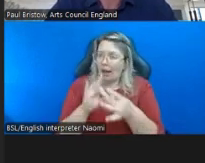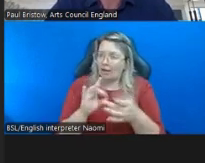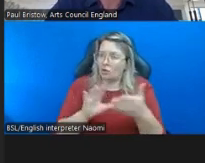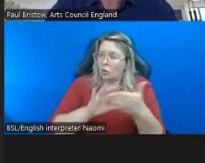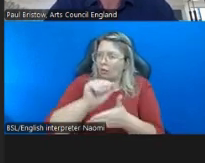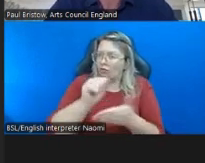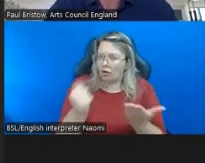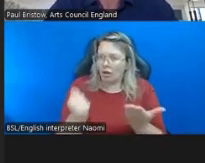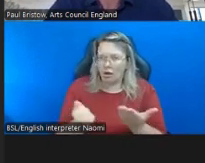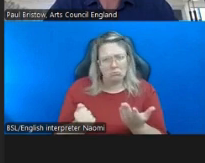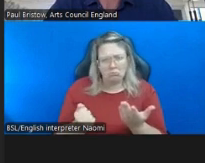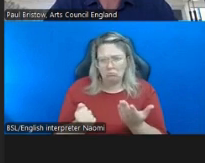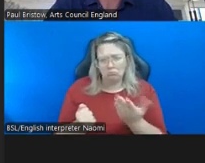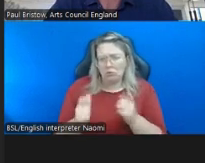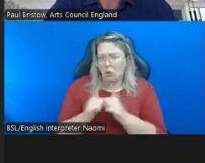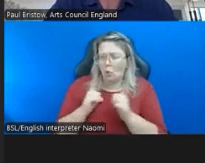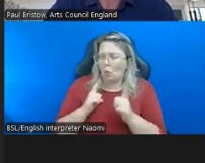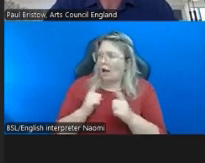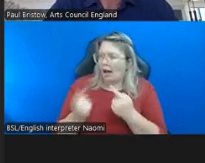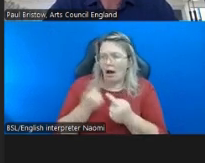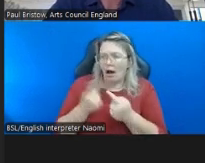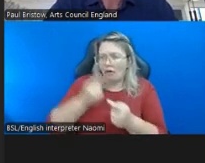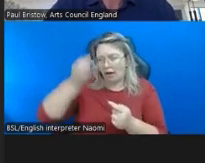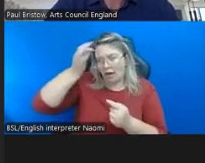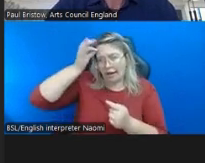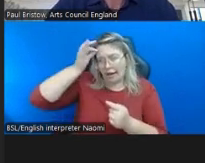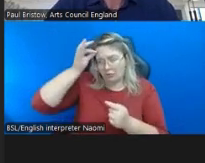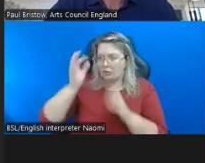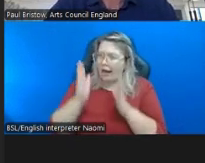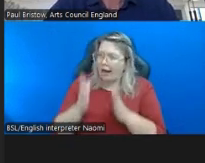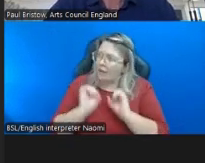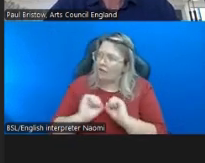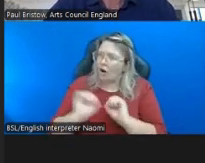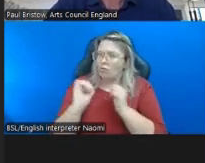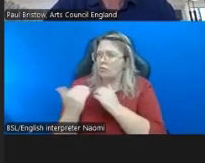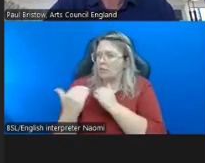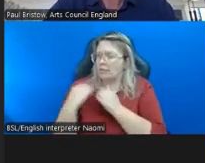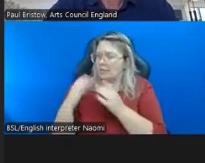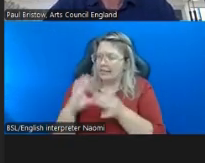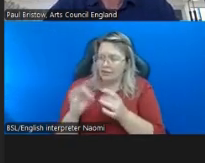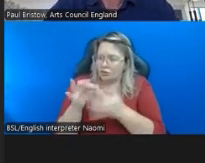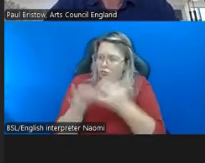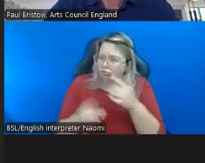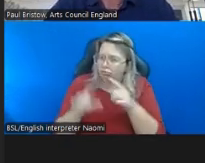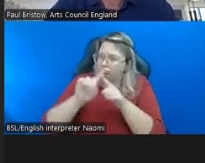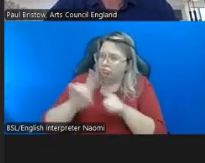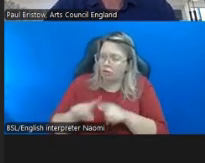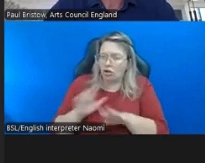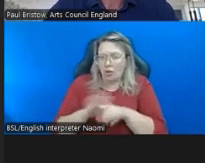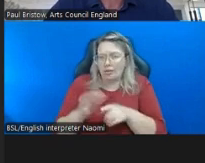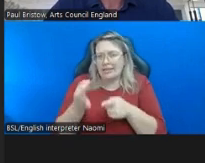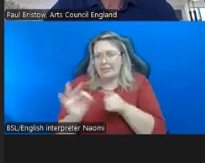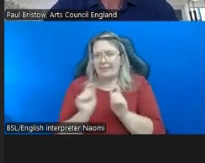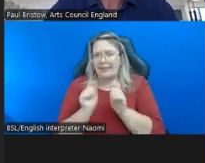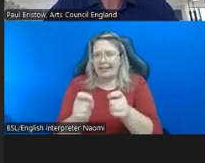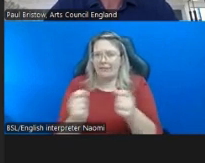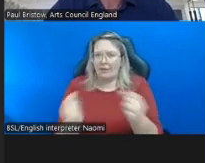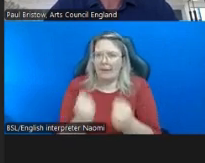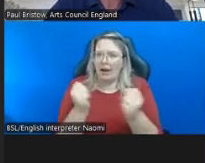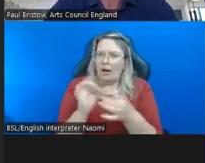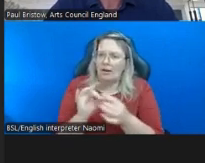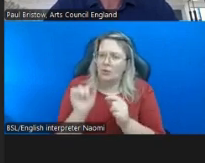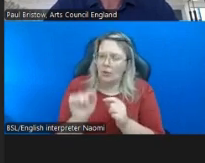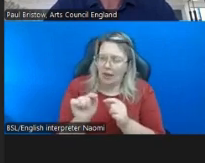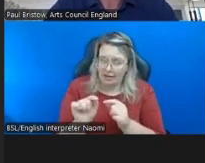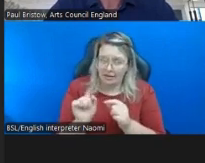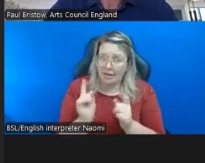well-being, and this enables them to act around culture. And their focus has primarily so far been on local economic growth, and this